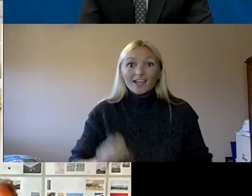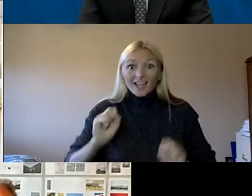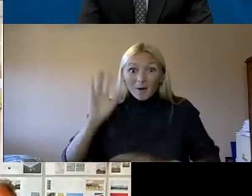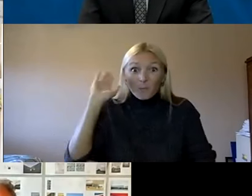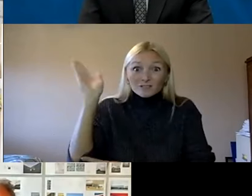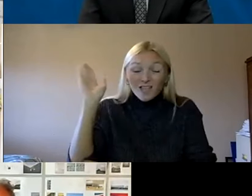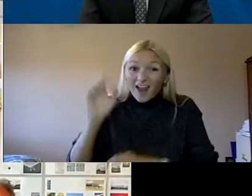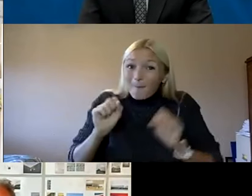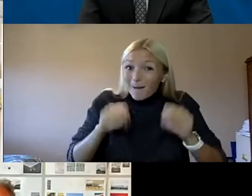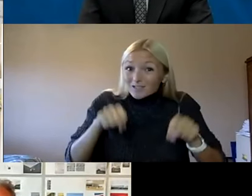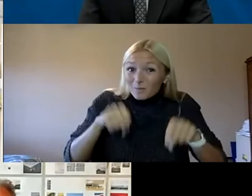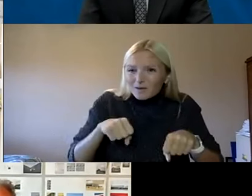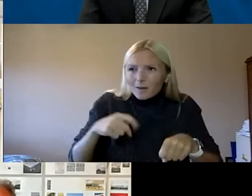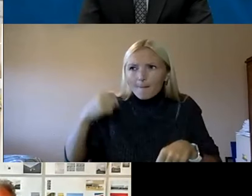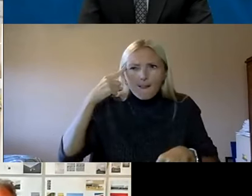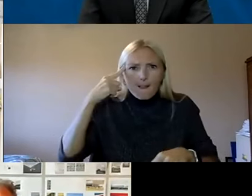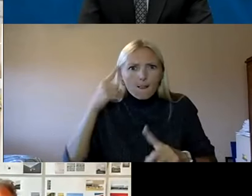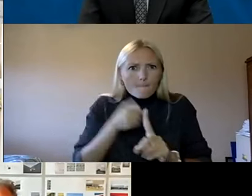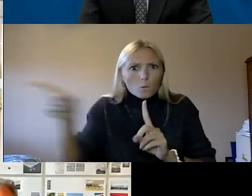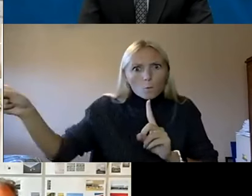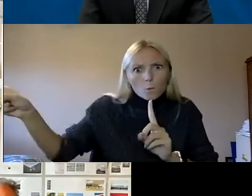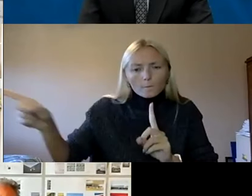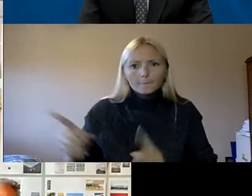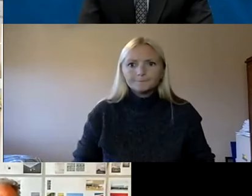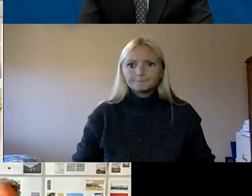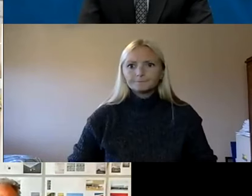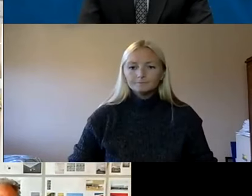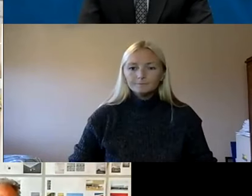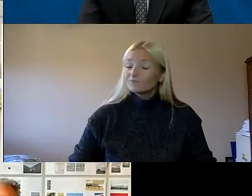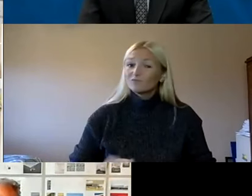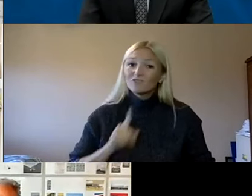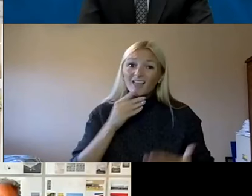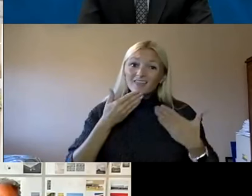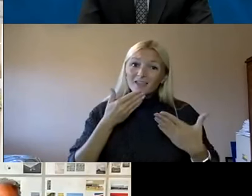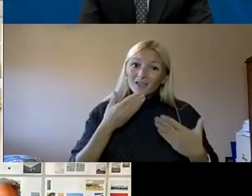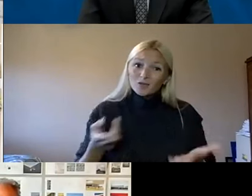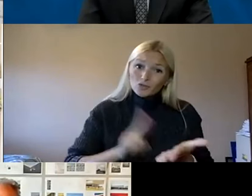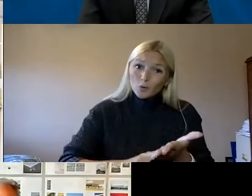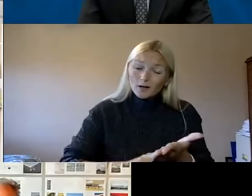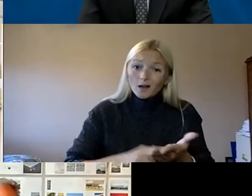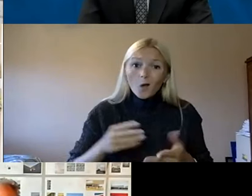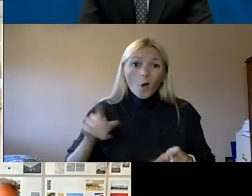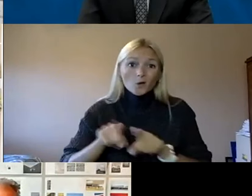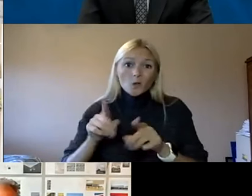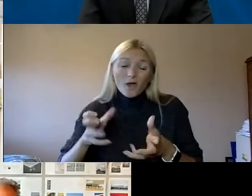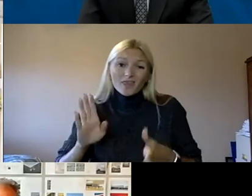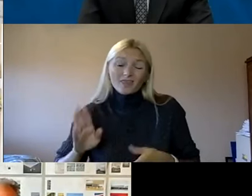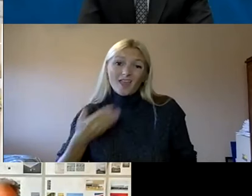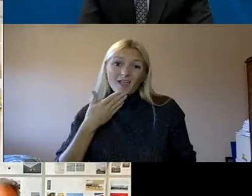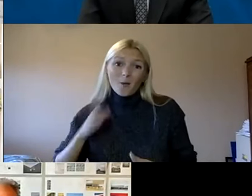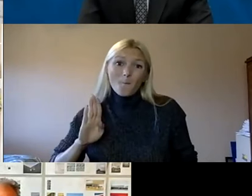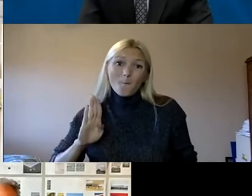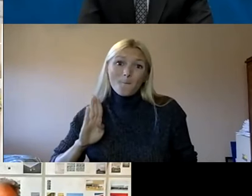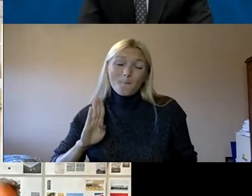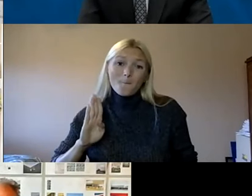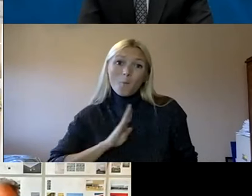possibilities that are outside the box, considering what we're going through. Again, I thank everyone for being here. And I want to thank also our Board of Education, who has been very